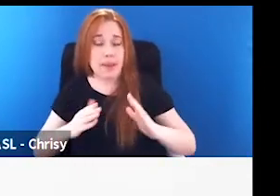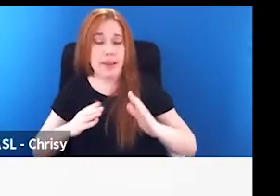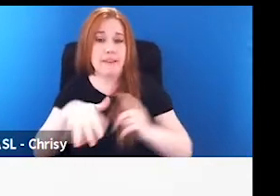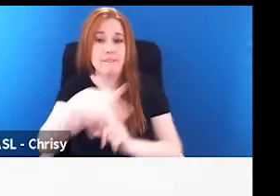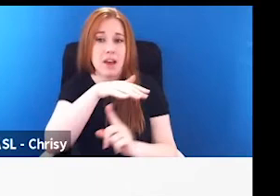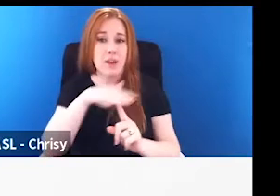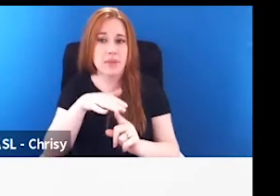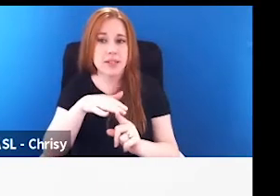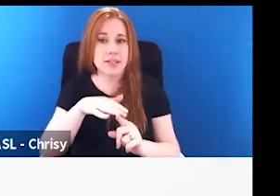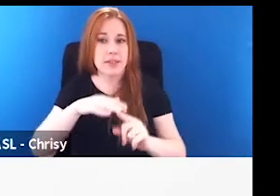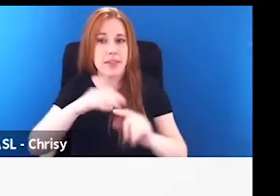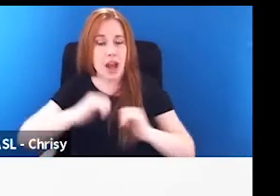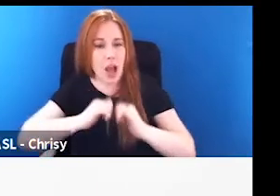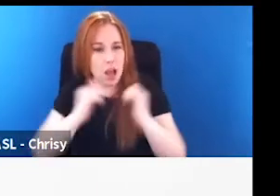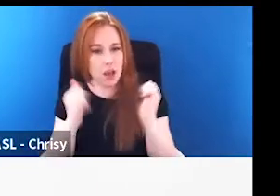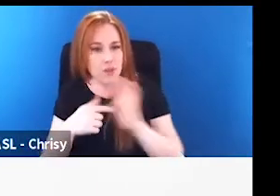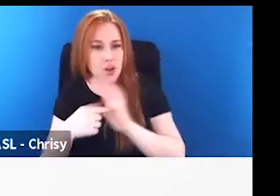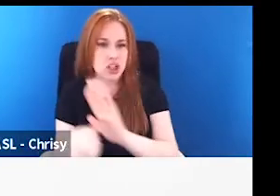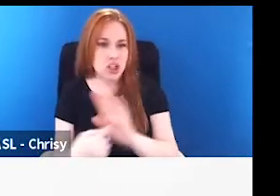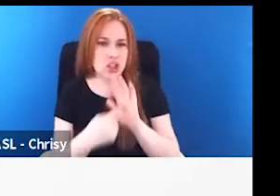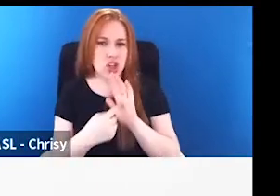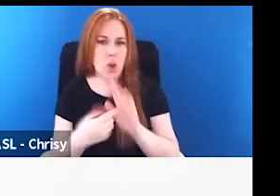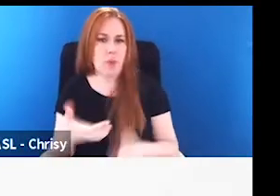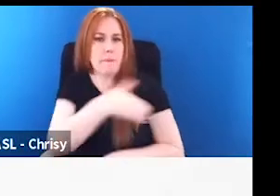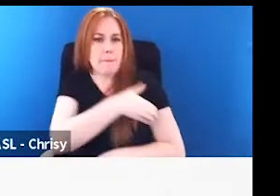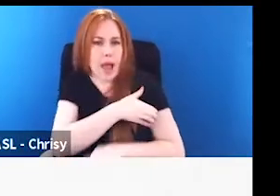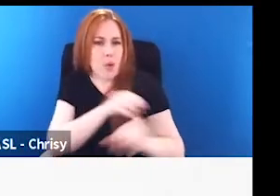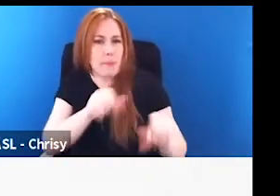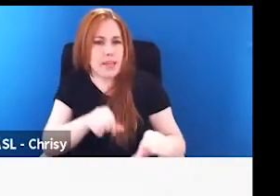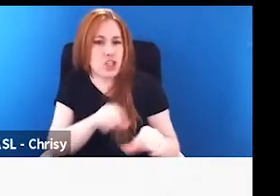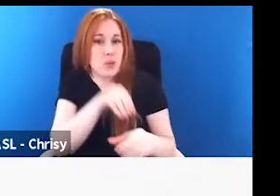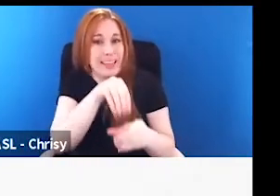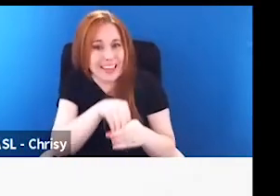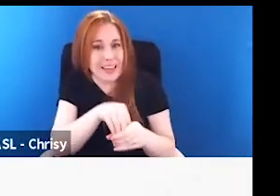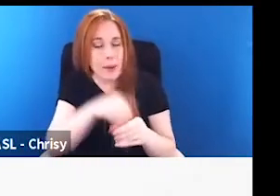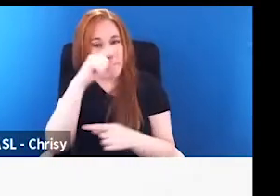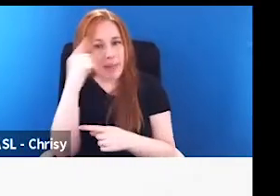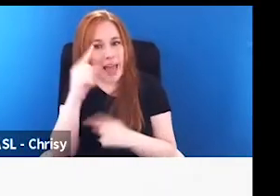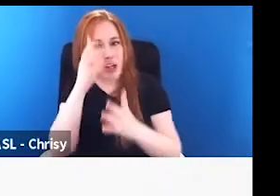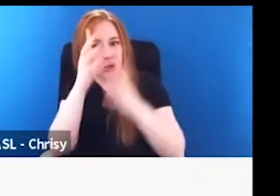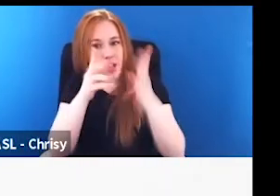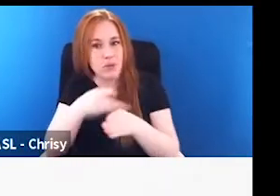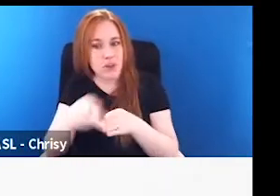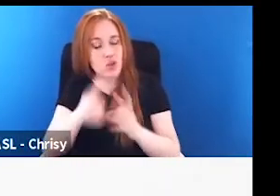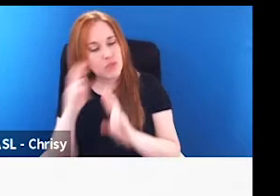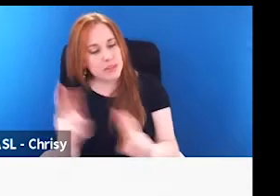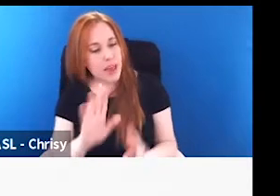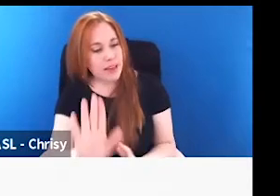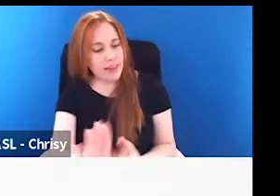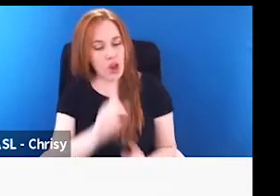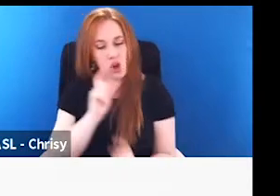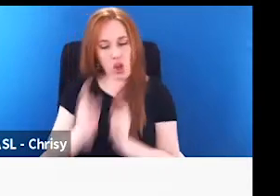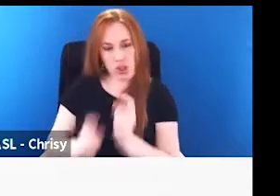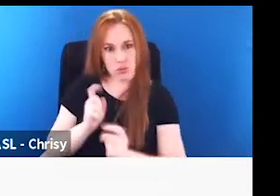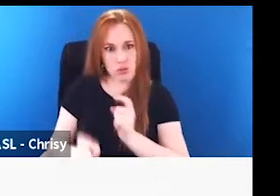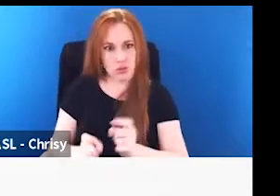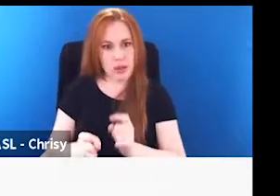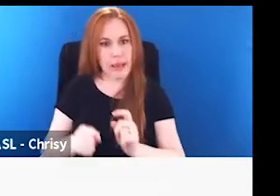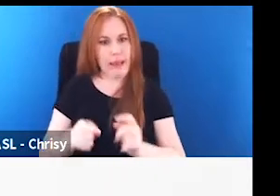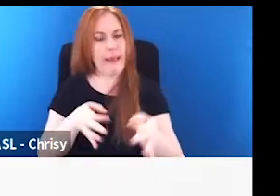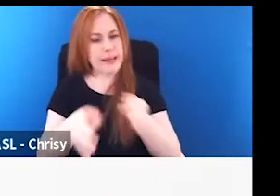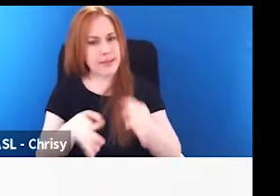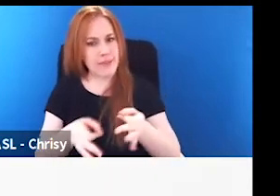harness the power and potential that's found within the Black creative professionals, have respect for their contributions, and define a pathway for